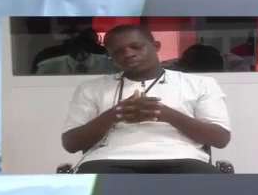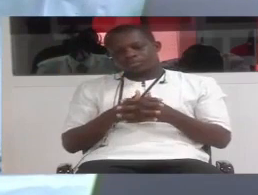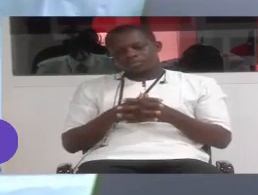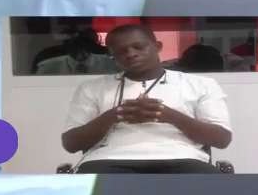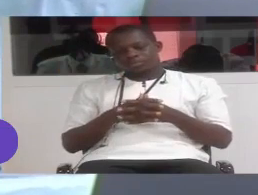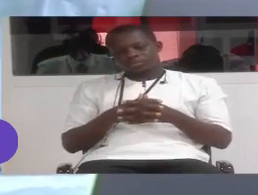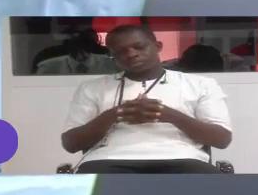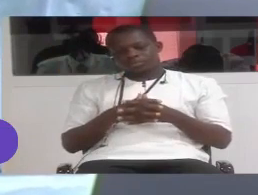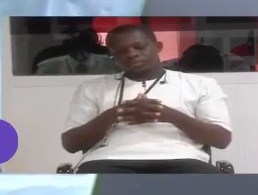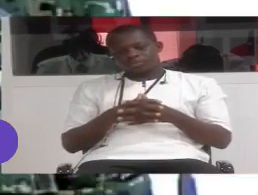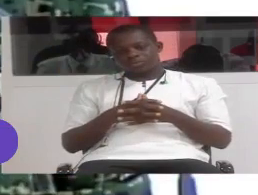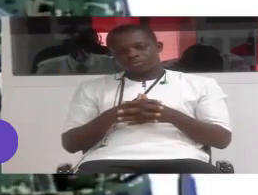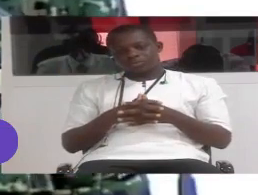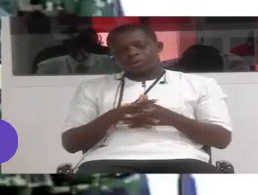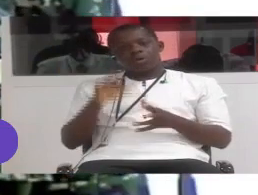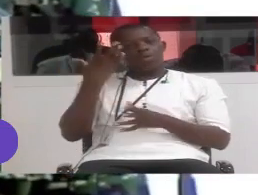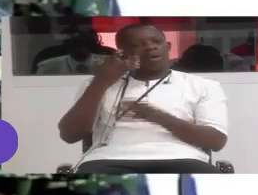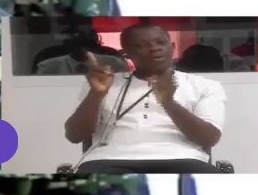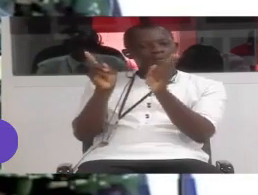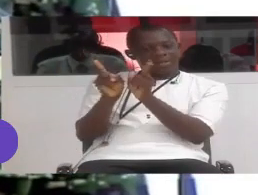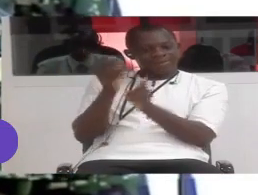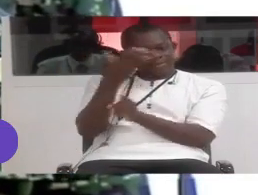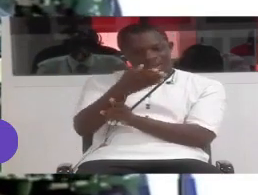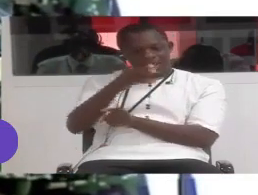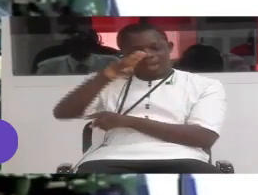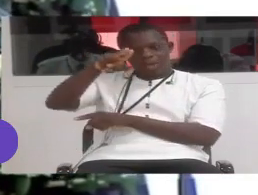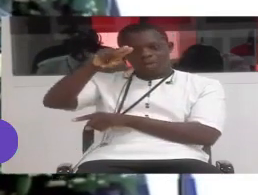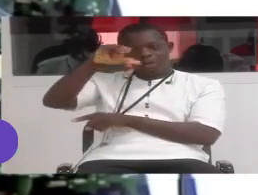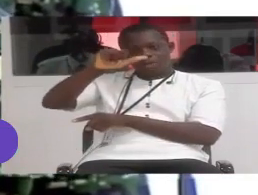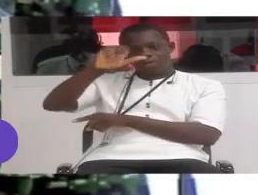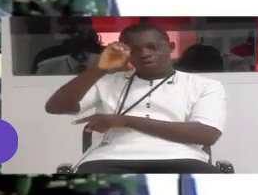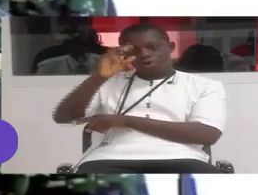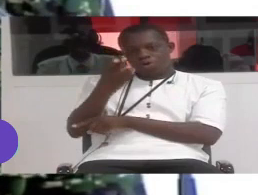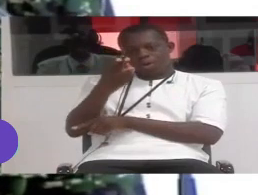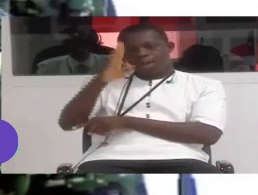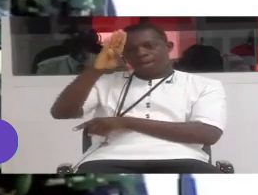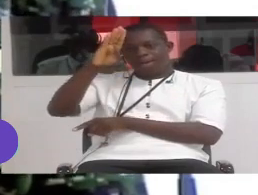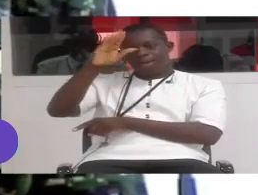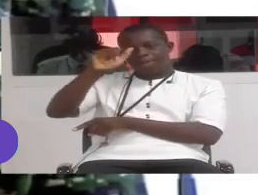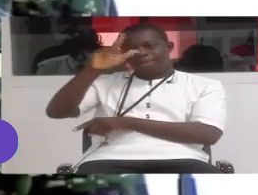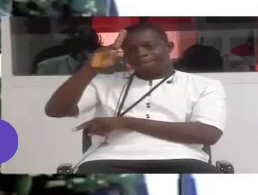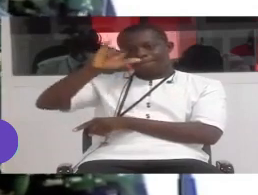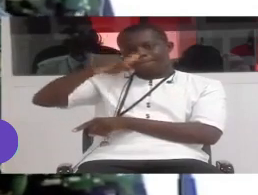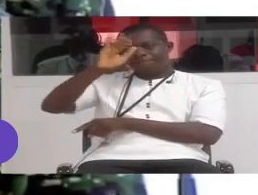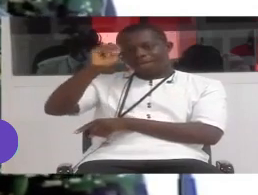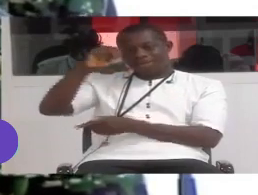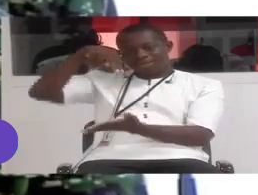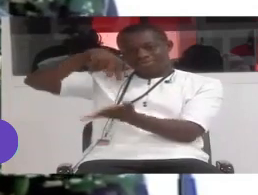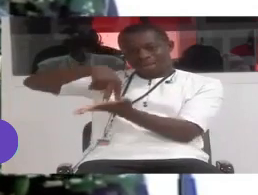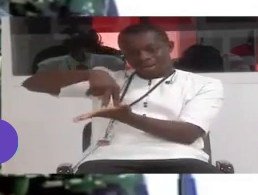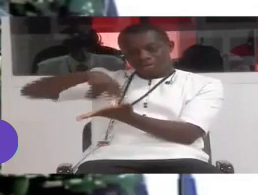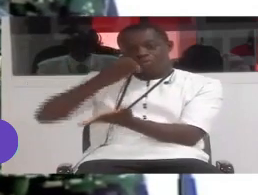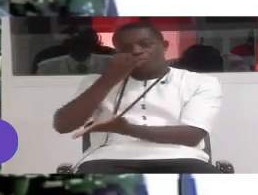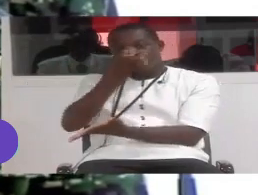wax? Bañ dajé fofu Noa Badji mo jog munéñu dafa am ligéy buñ am moy. When